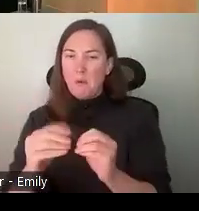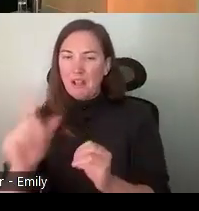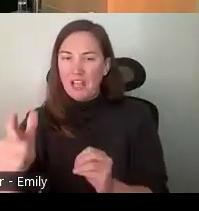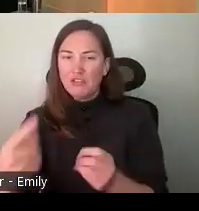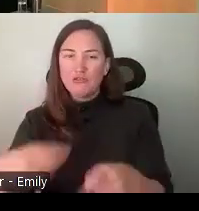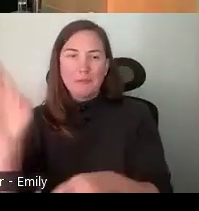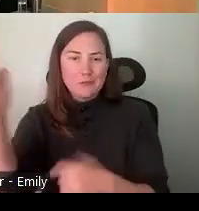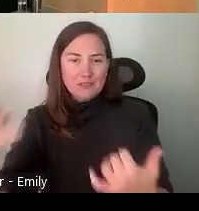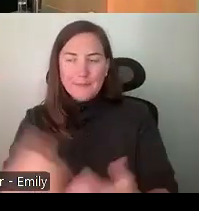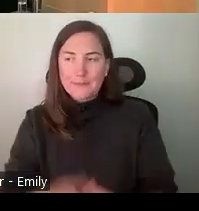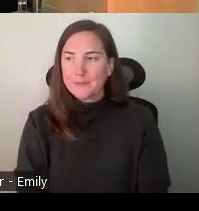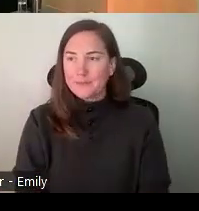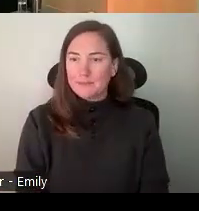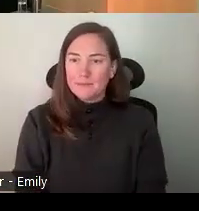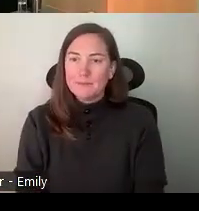today.